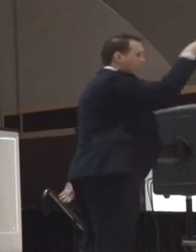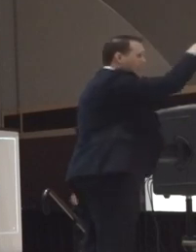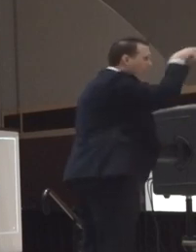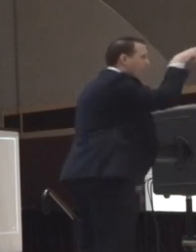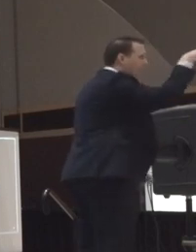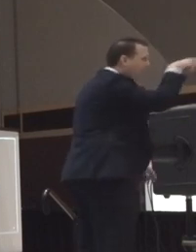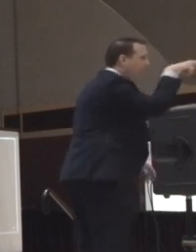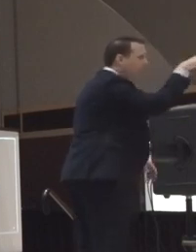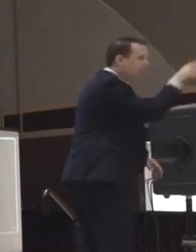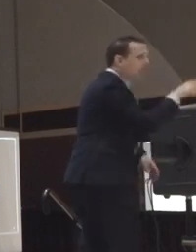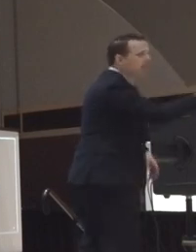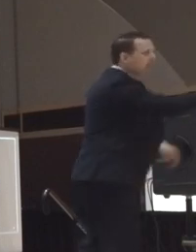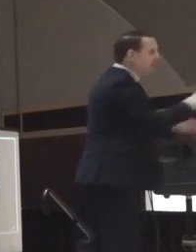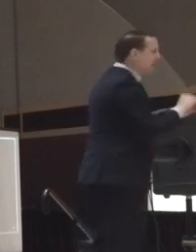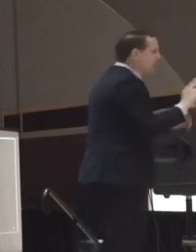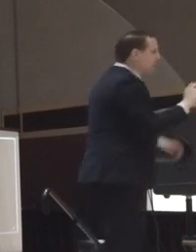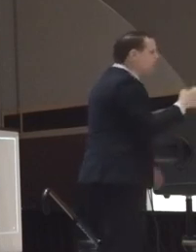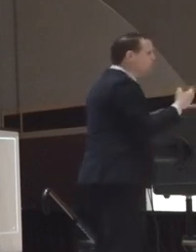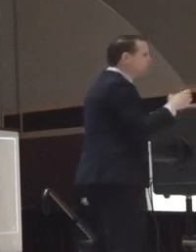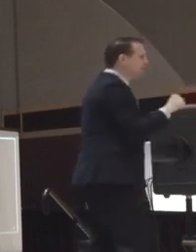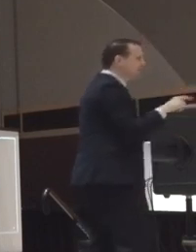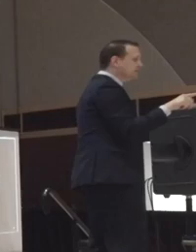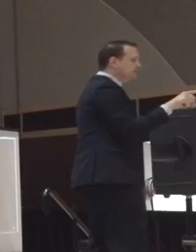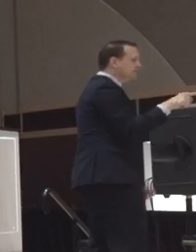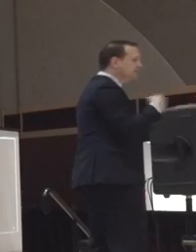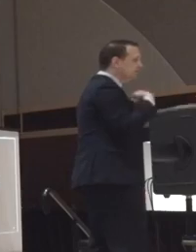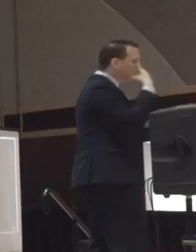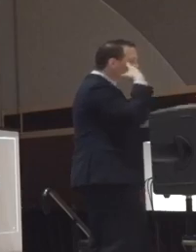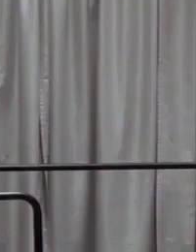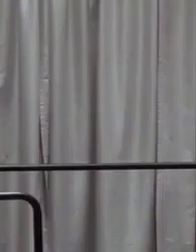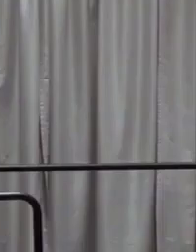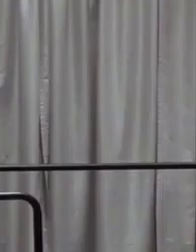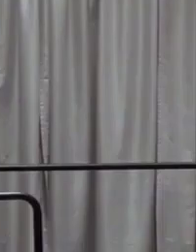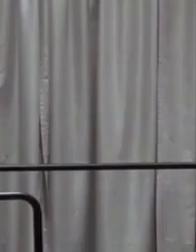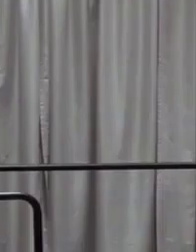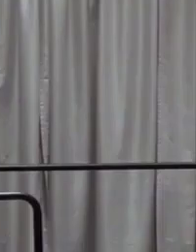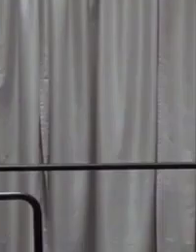go off into the bushes. And I get to thinking, what have you been chewing up?